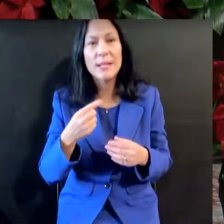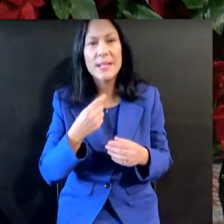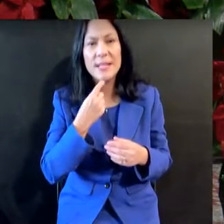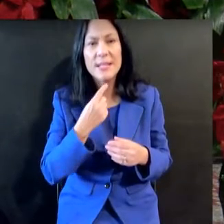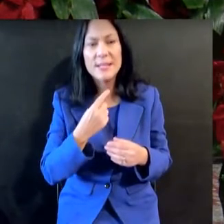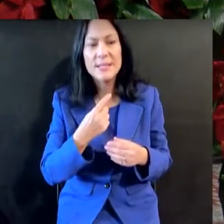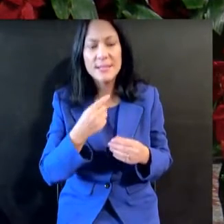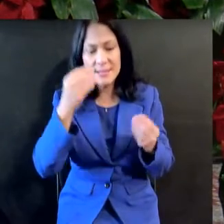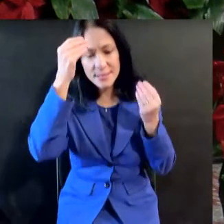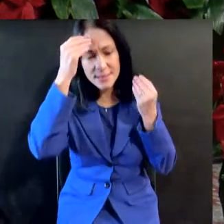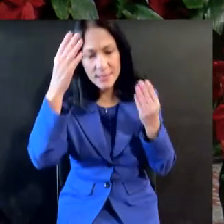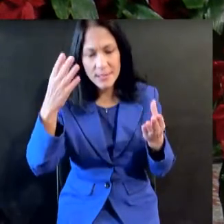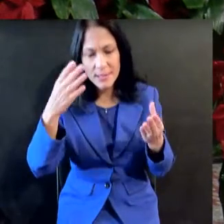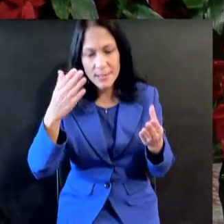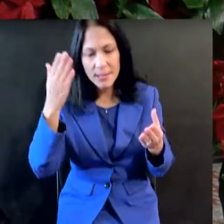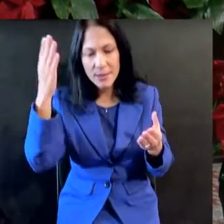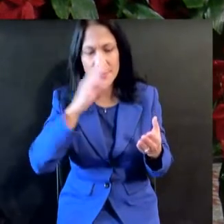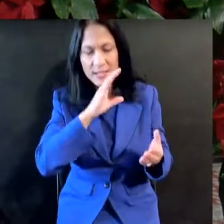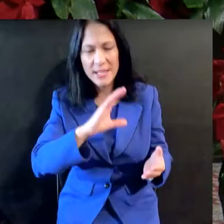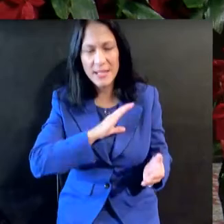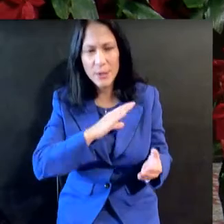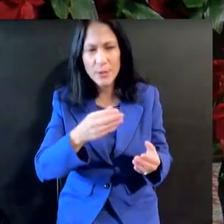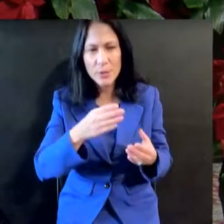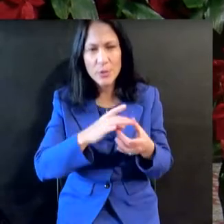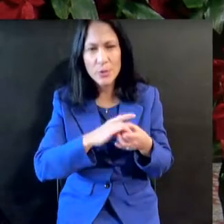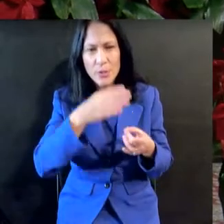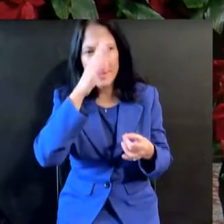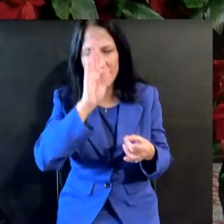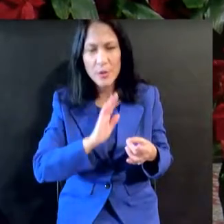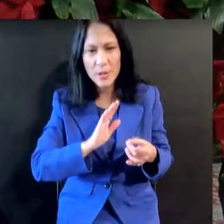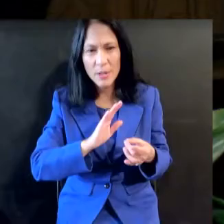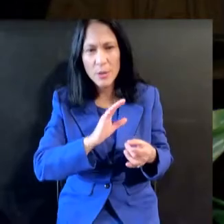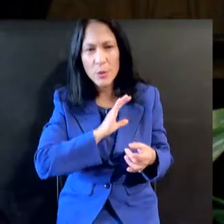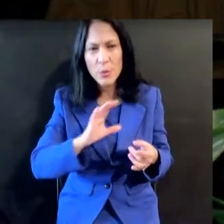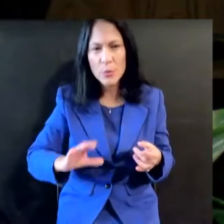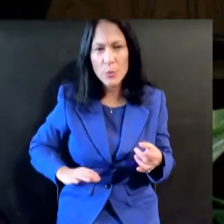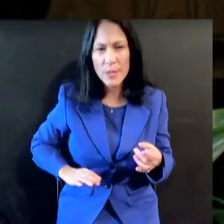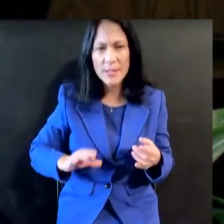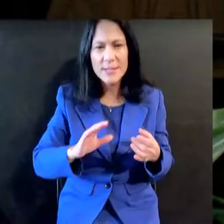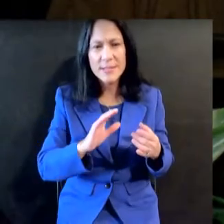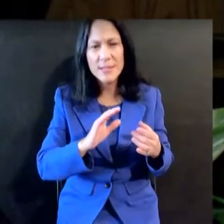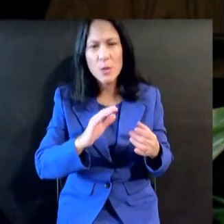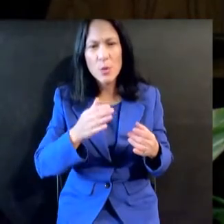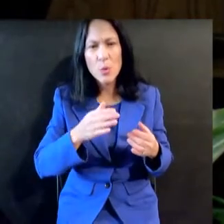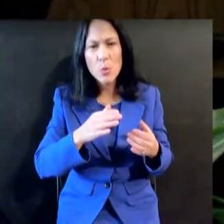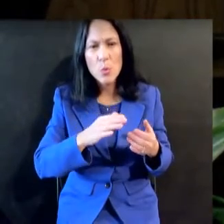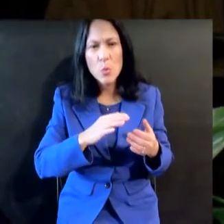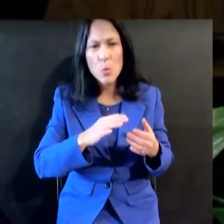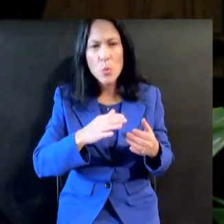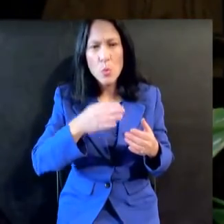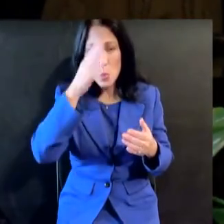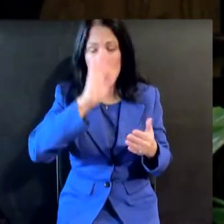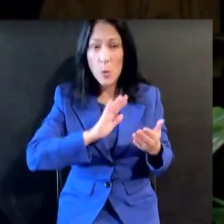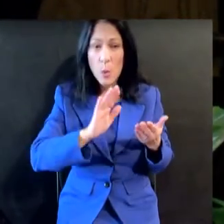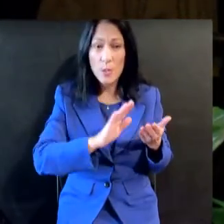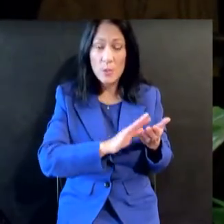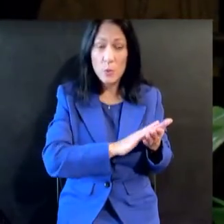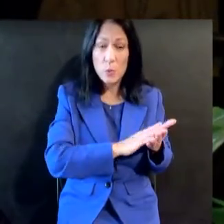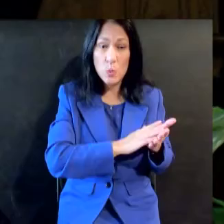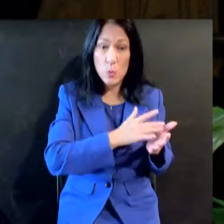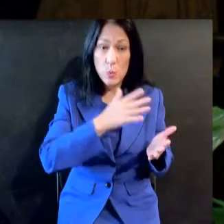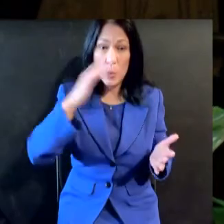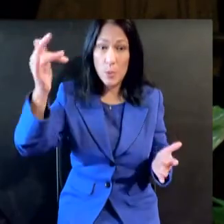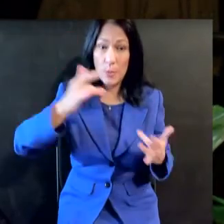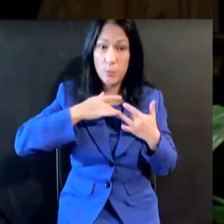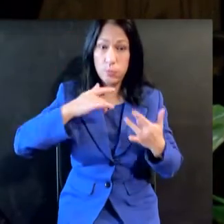the very character of God. He radiates the glory of God. In other words, when you look at Jesus,